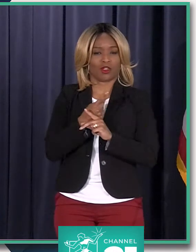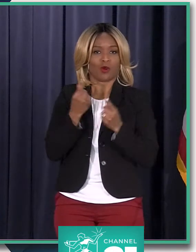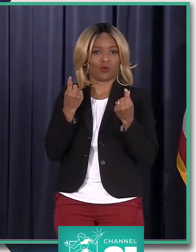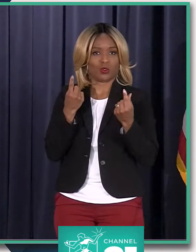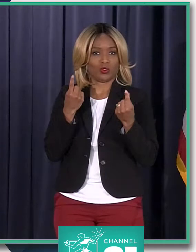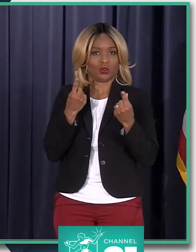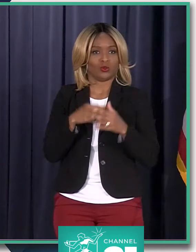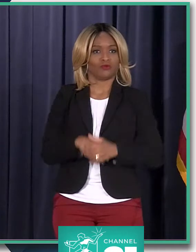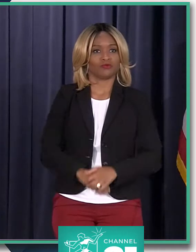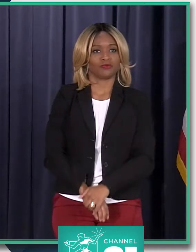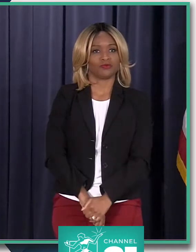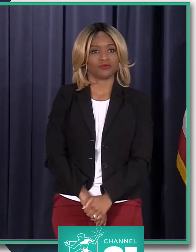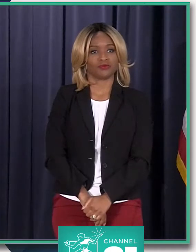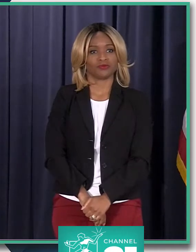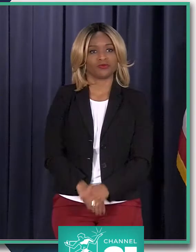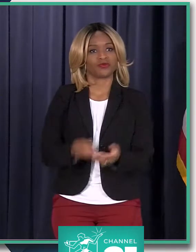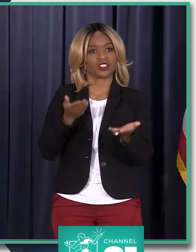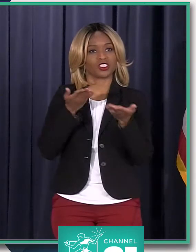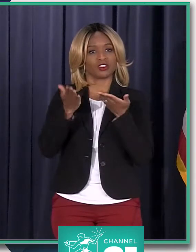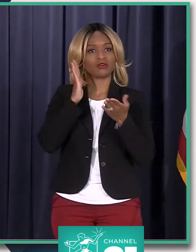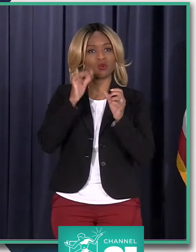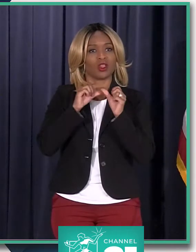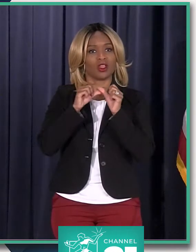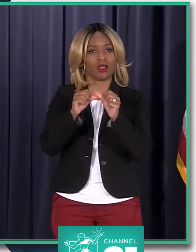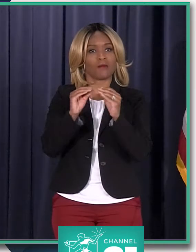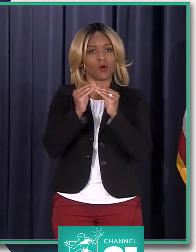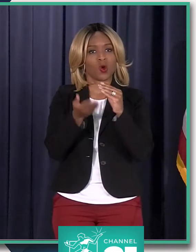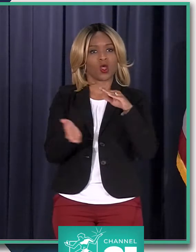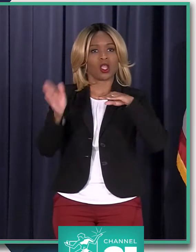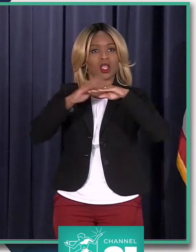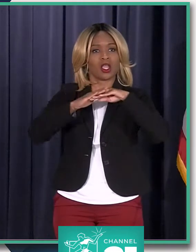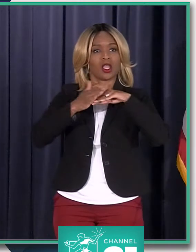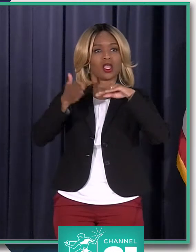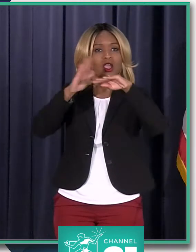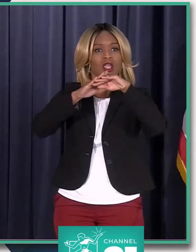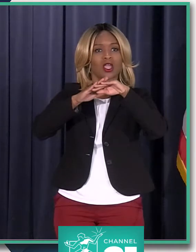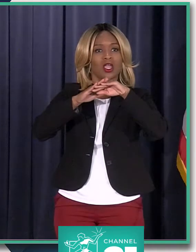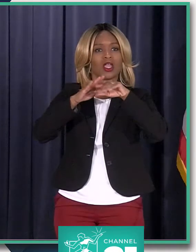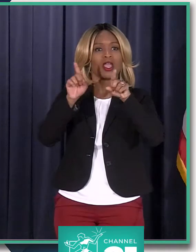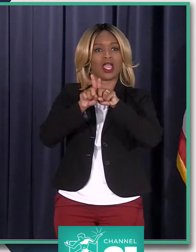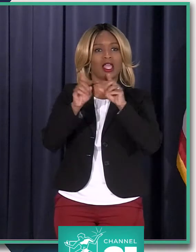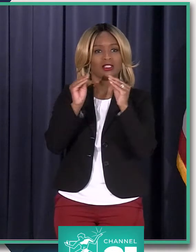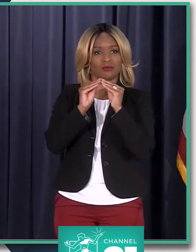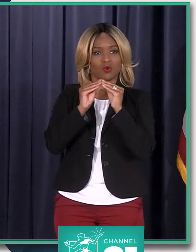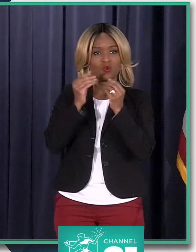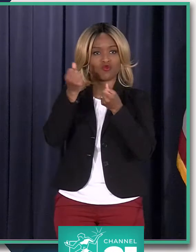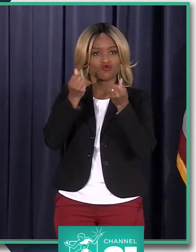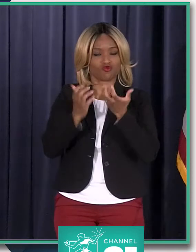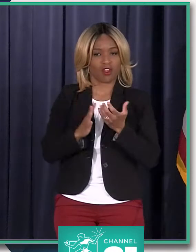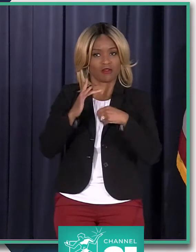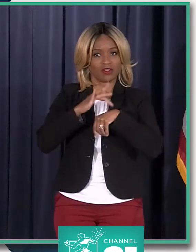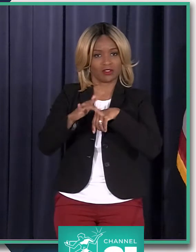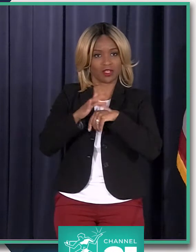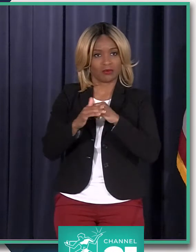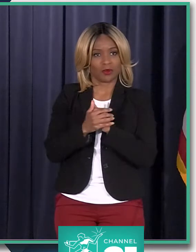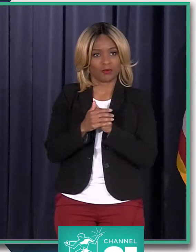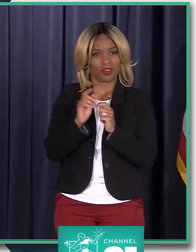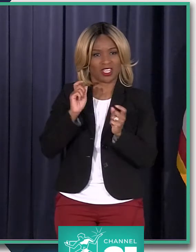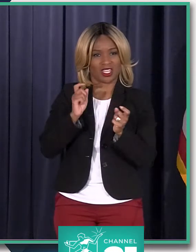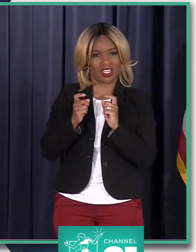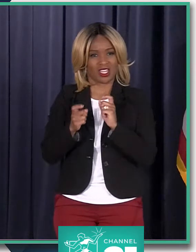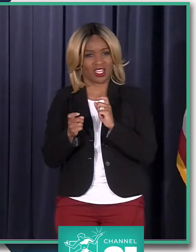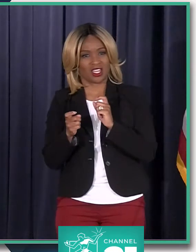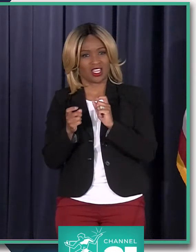new here. Service will continue to increase as the drivers are available, and adjusting service according